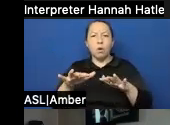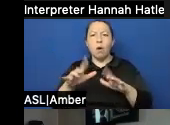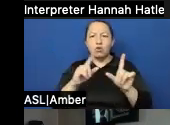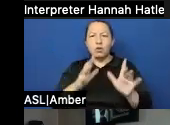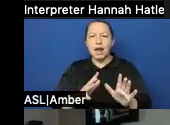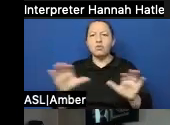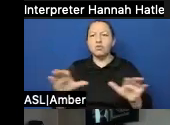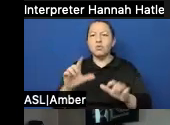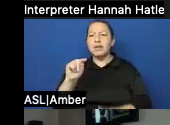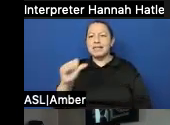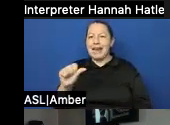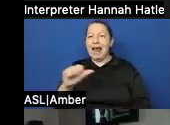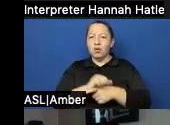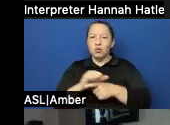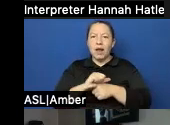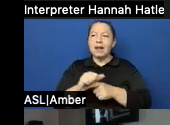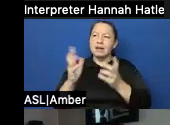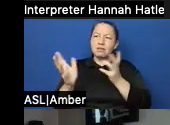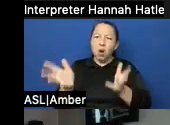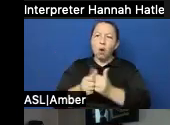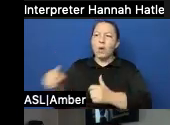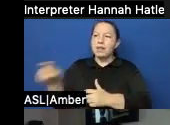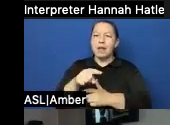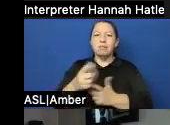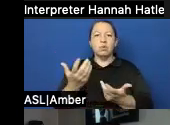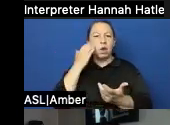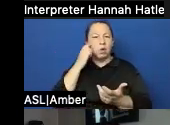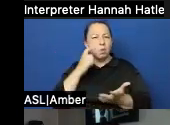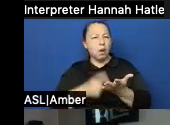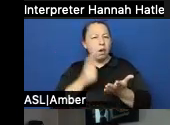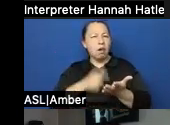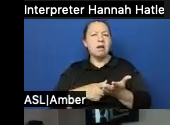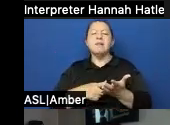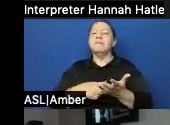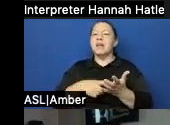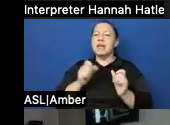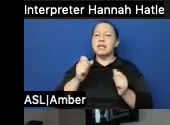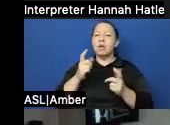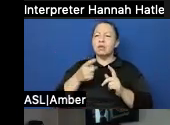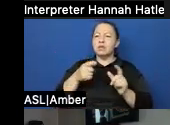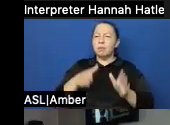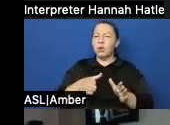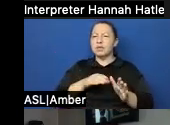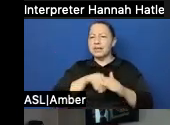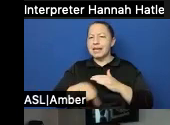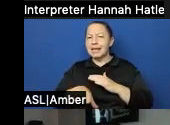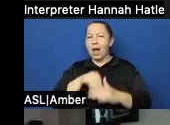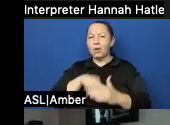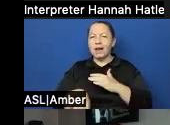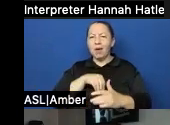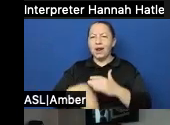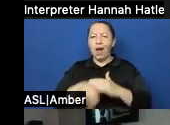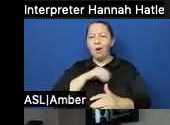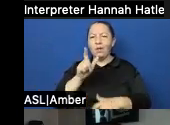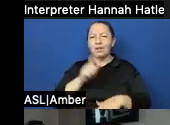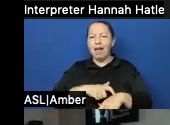training, visit with them so they know what to look for and they can pick up on this person keeps coming and going. Then you can provide an